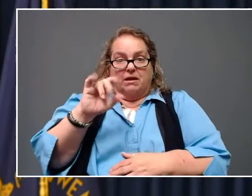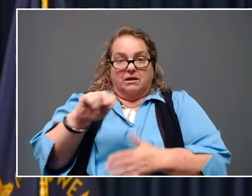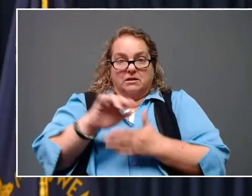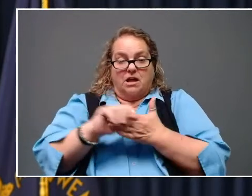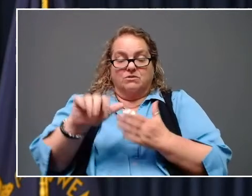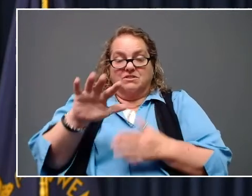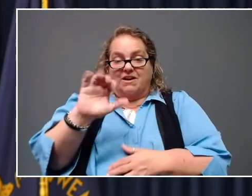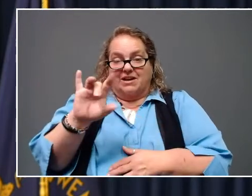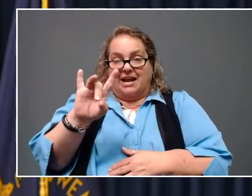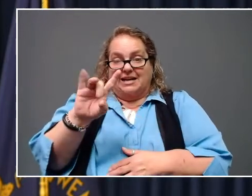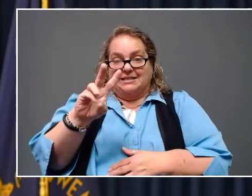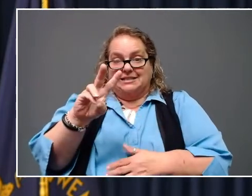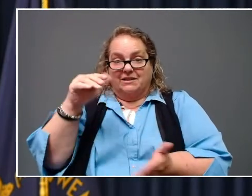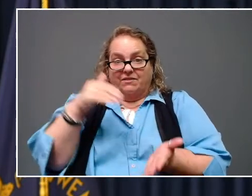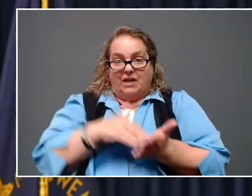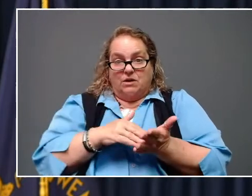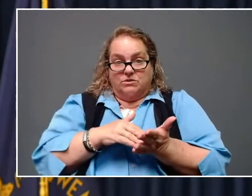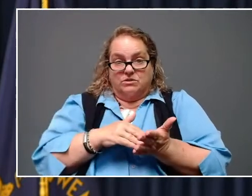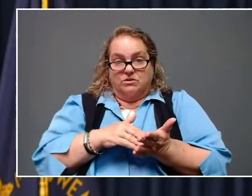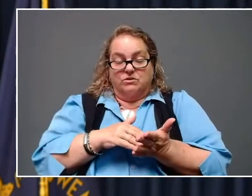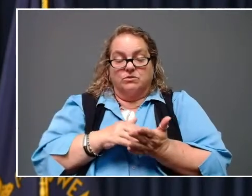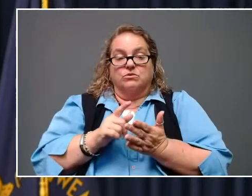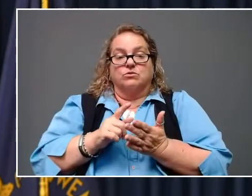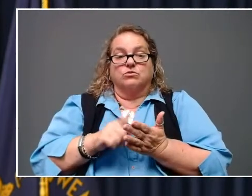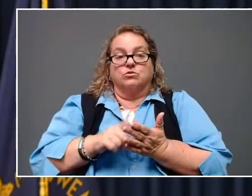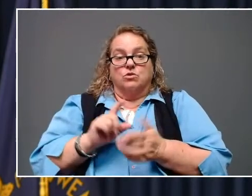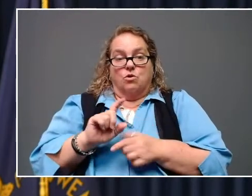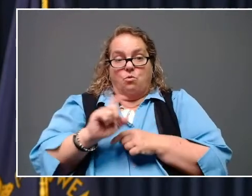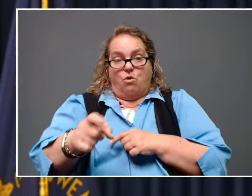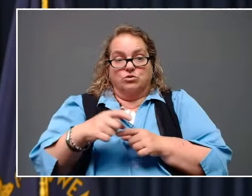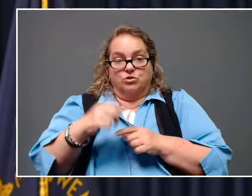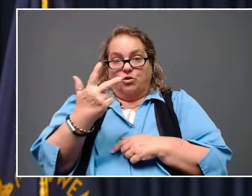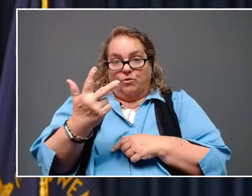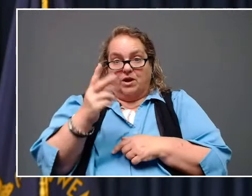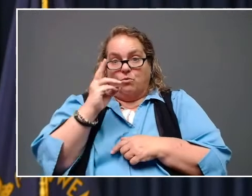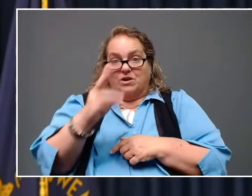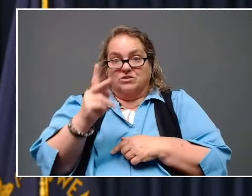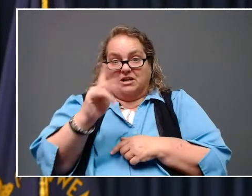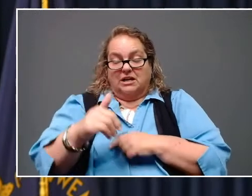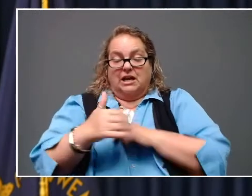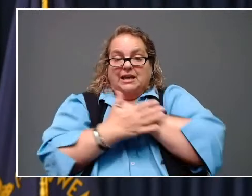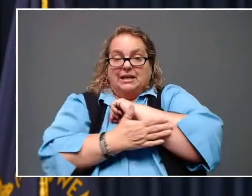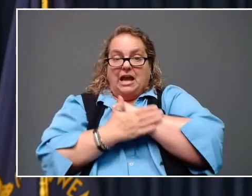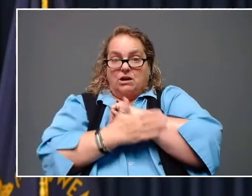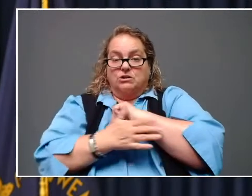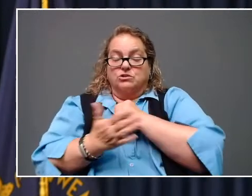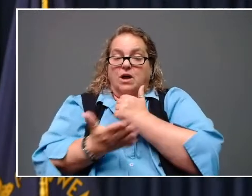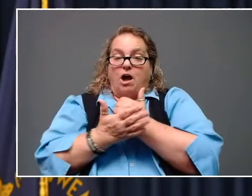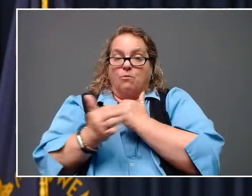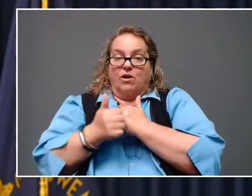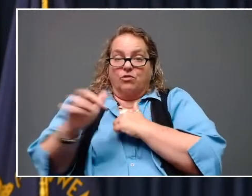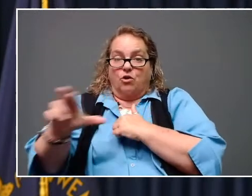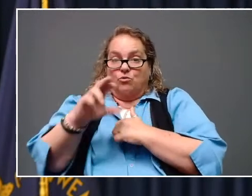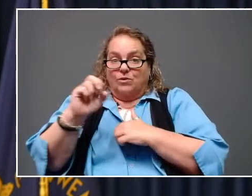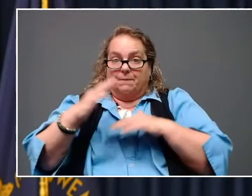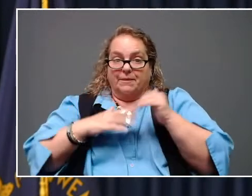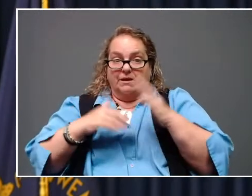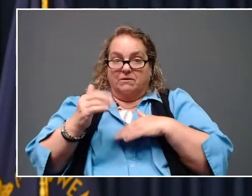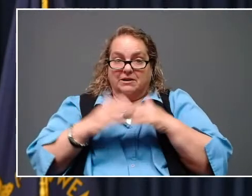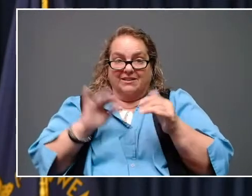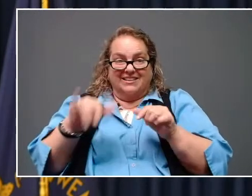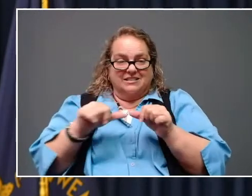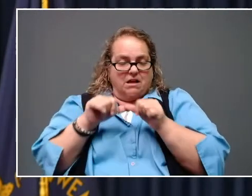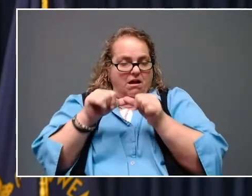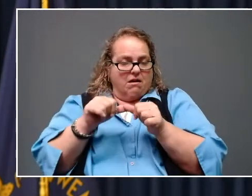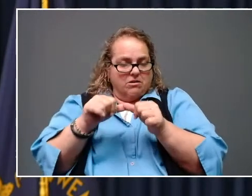be exact, in SAFE fund awards to 3 Western Kentucky counties to help with their rebuilding. This is an ongoing